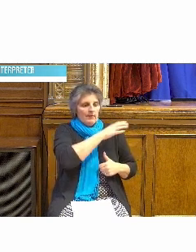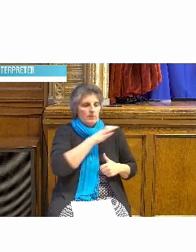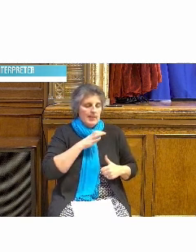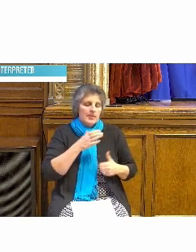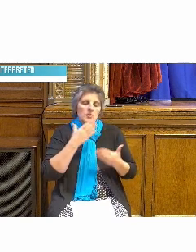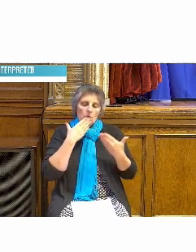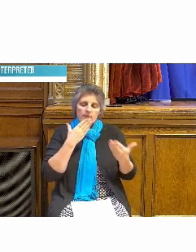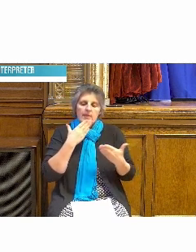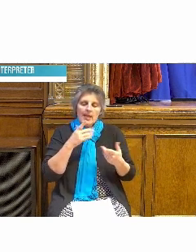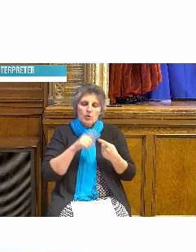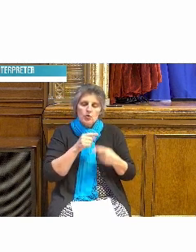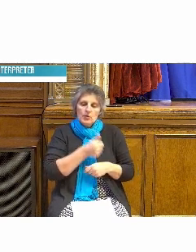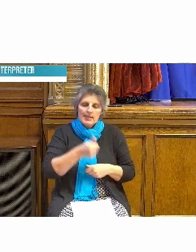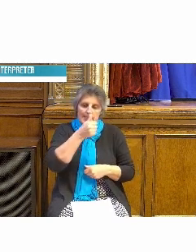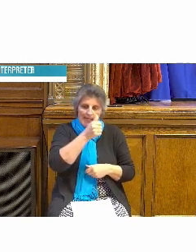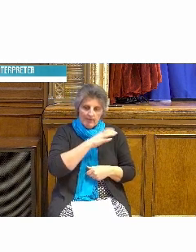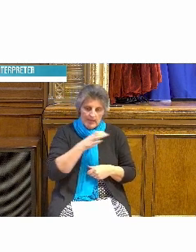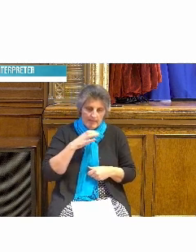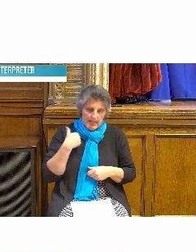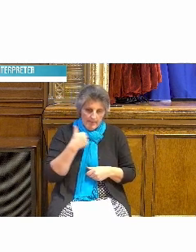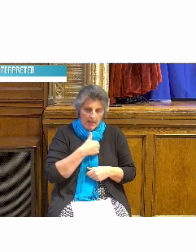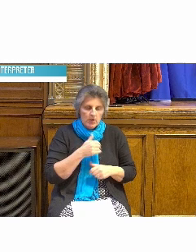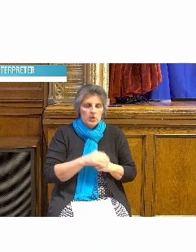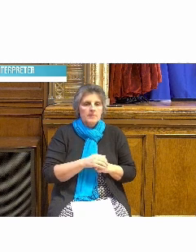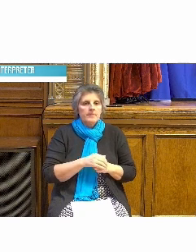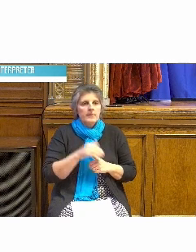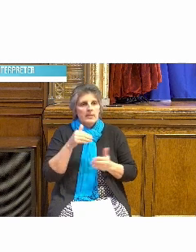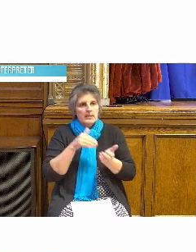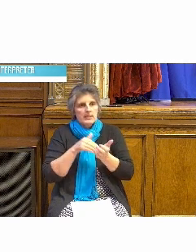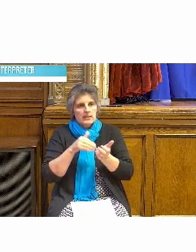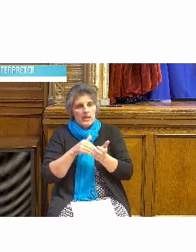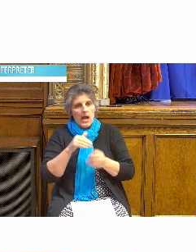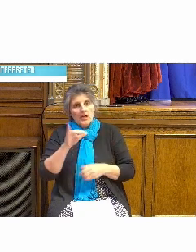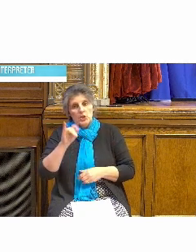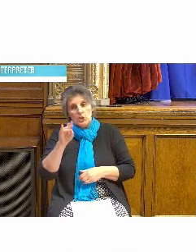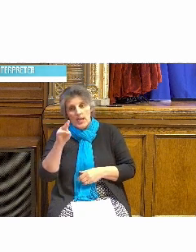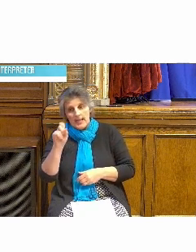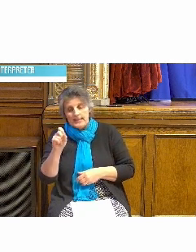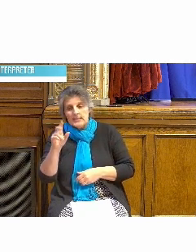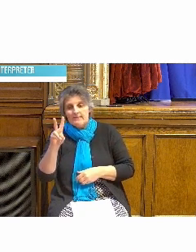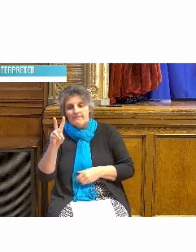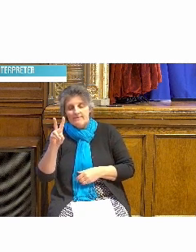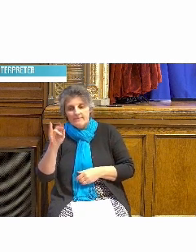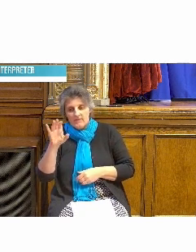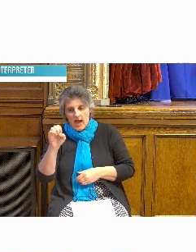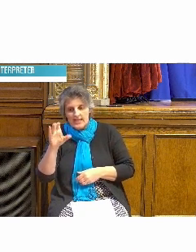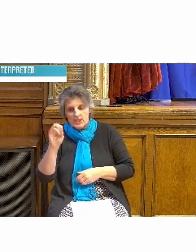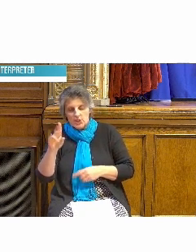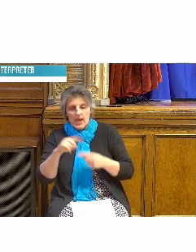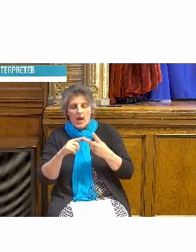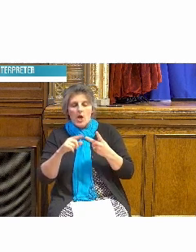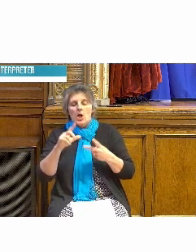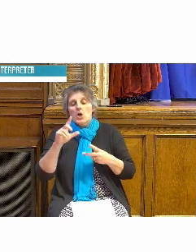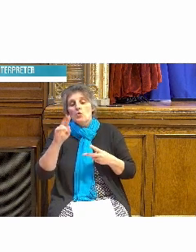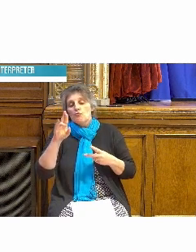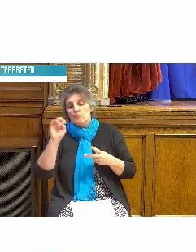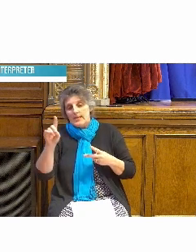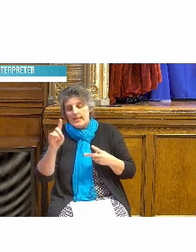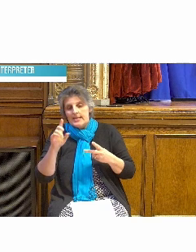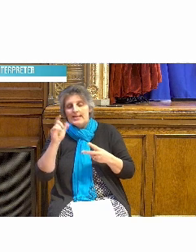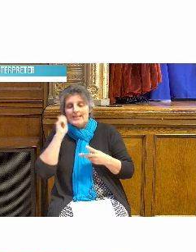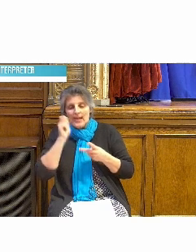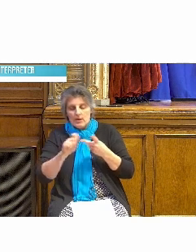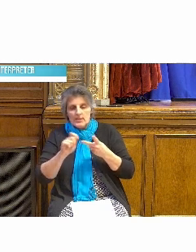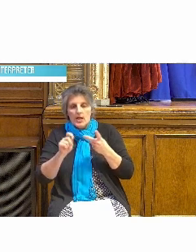thank you to the executive committee members, Dr. Deborah Jenkins, she's our vice chair, Linda Tarrant-Reed, our secretary, and Jennifer Jones-Austin,